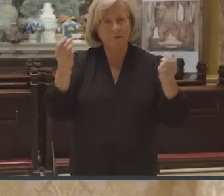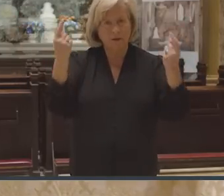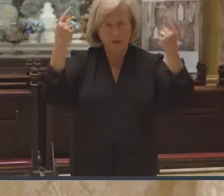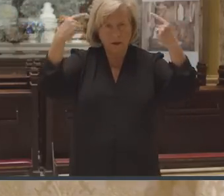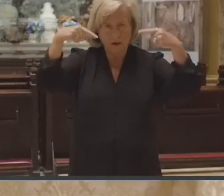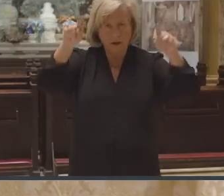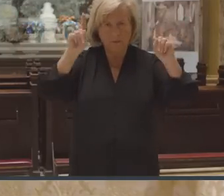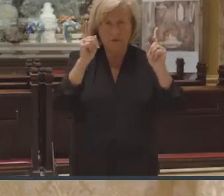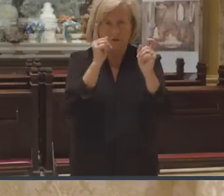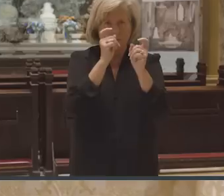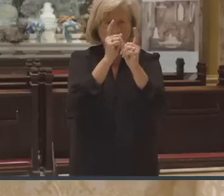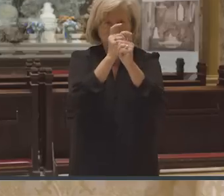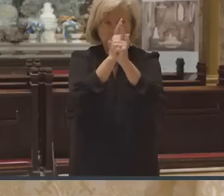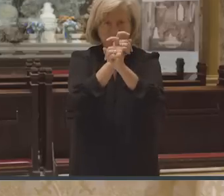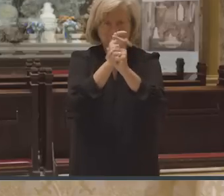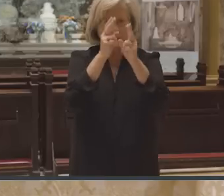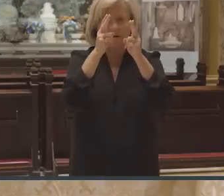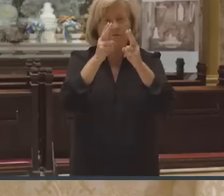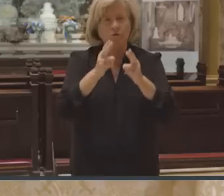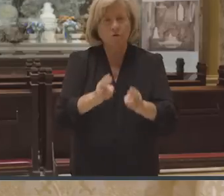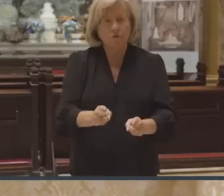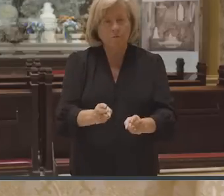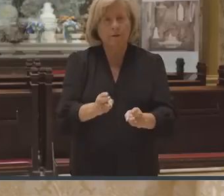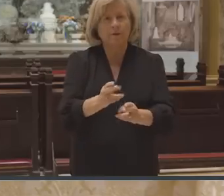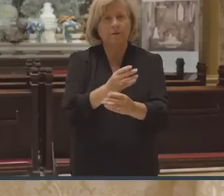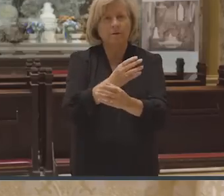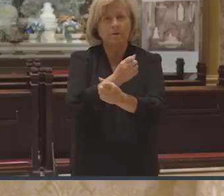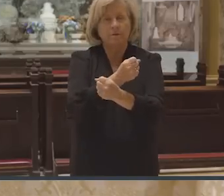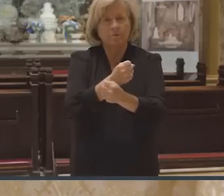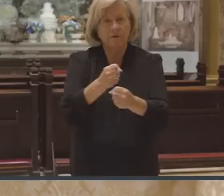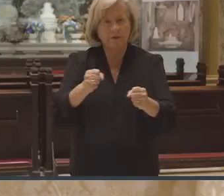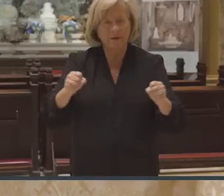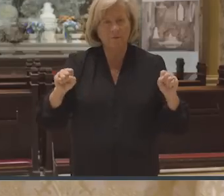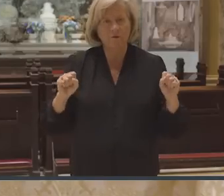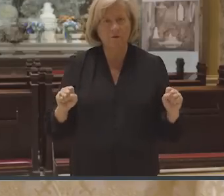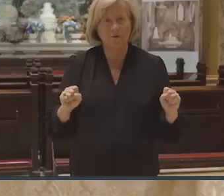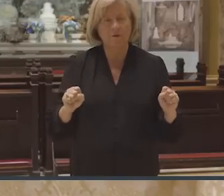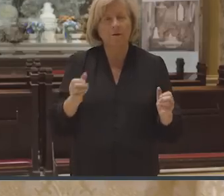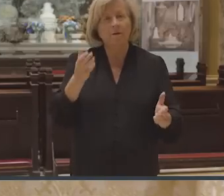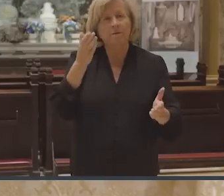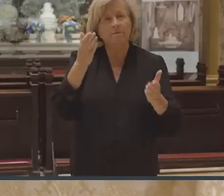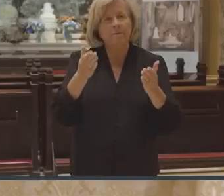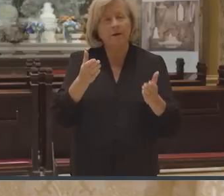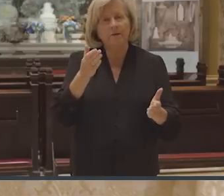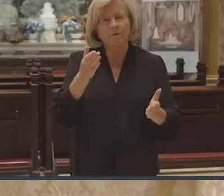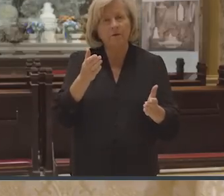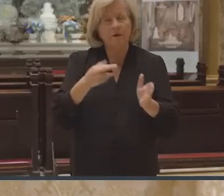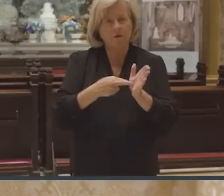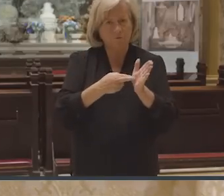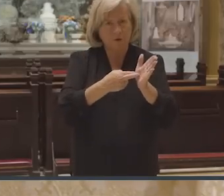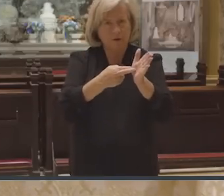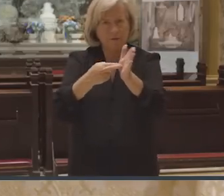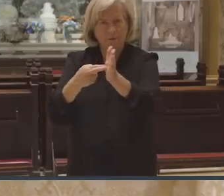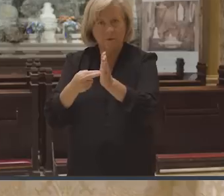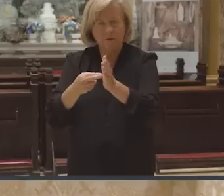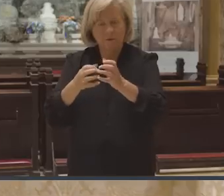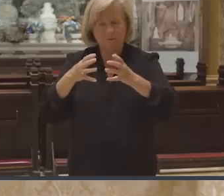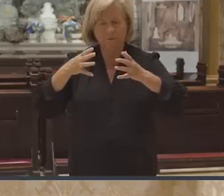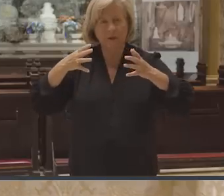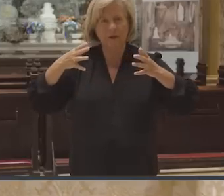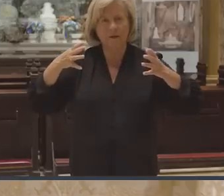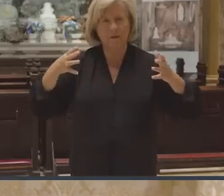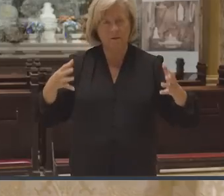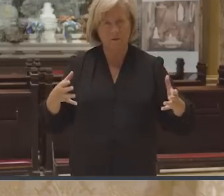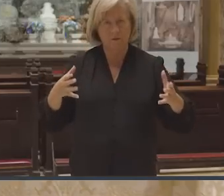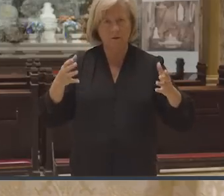redemption and making all created things subject to his rule, he might present to the immensity of your majesty